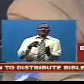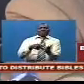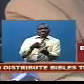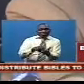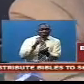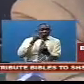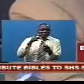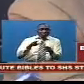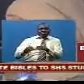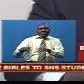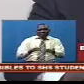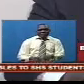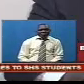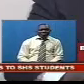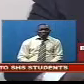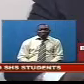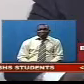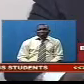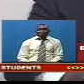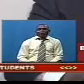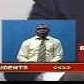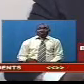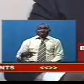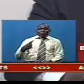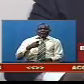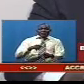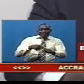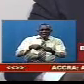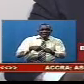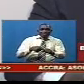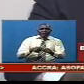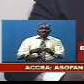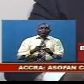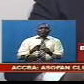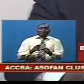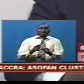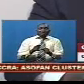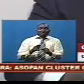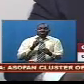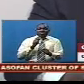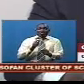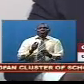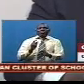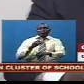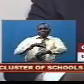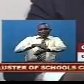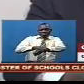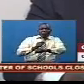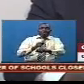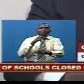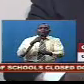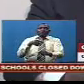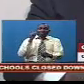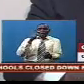actions was the best option. It becomes our painful duty to levy distress warrant or seal off premises